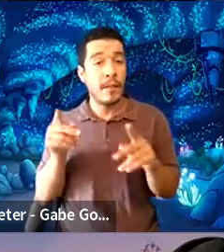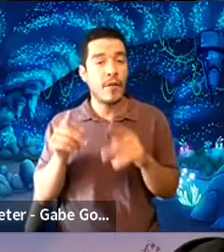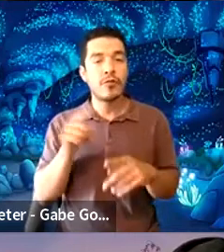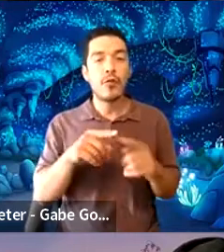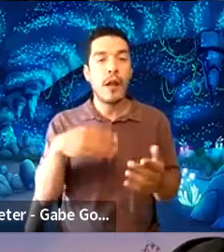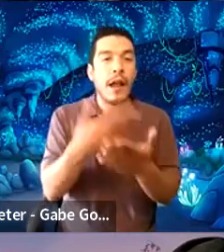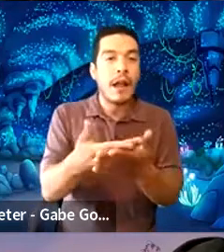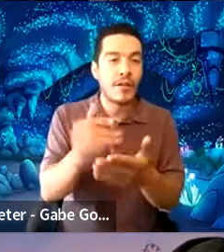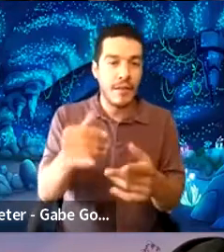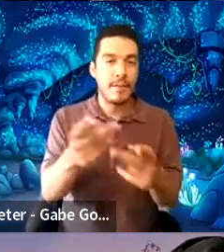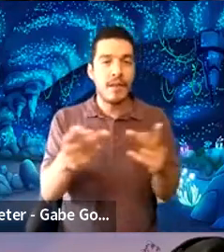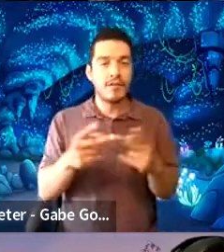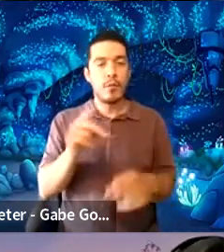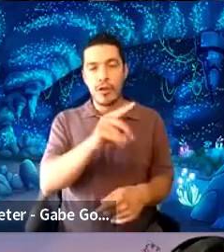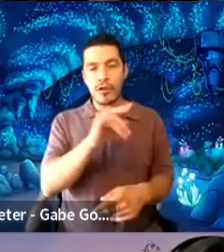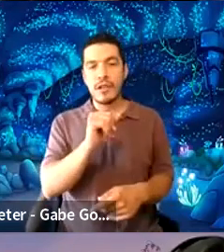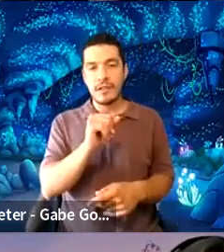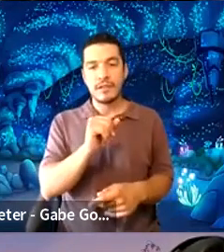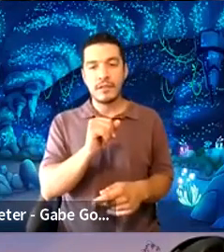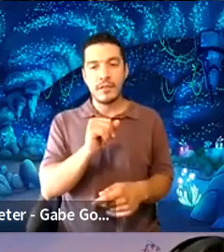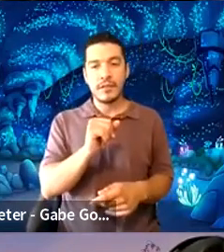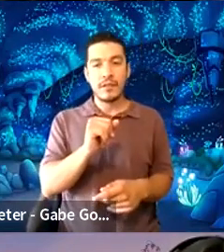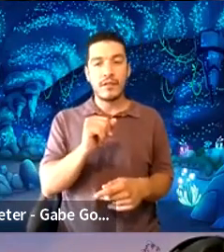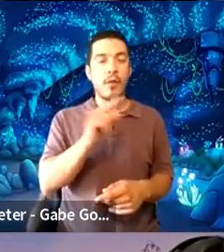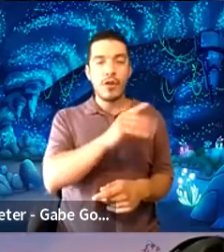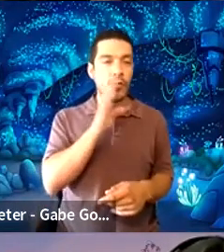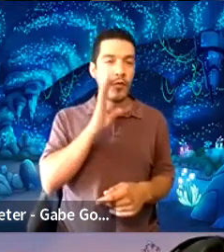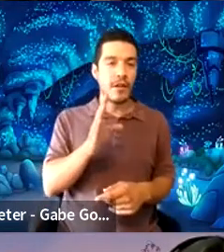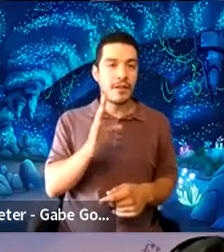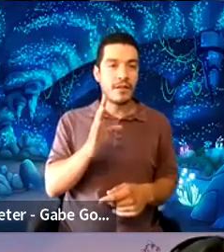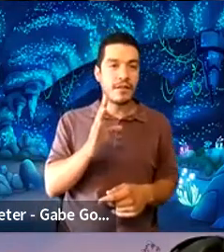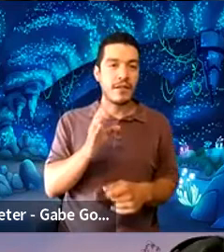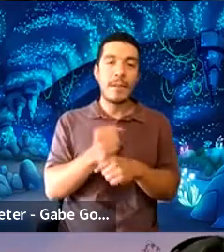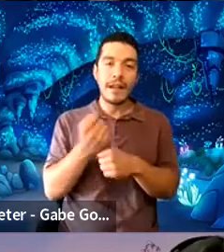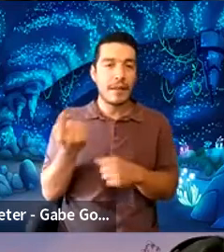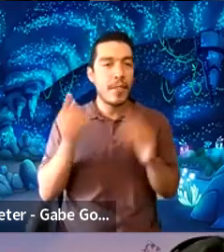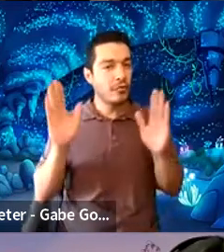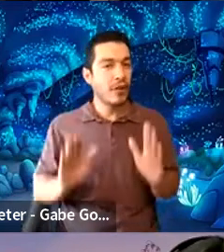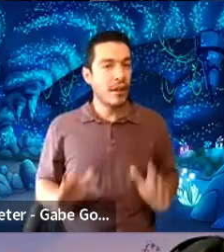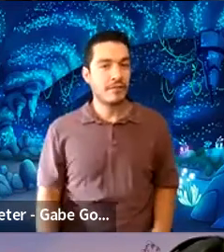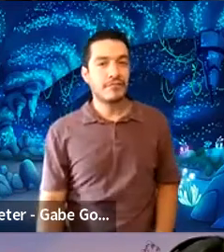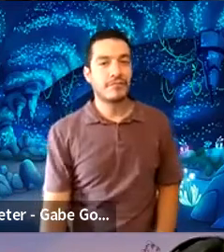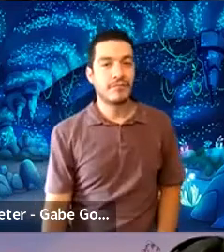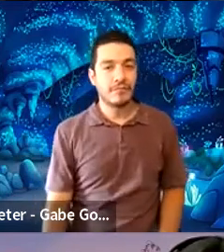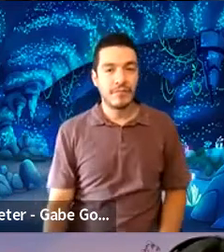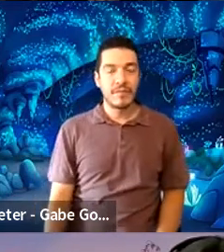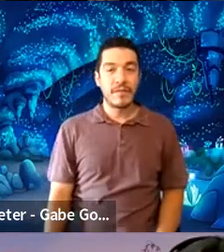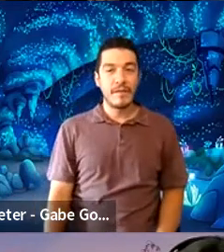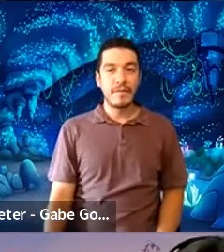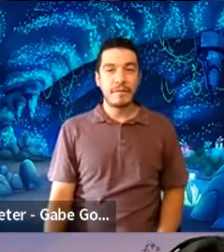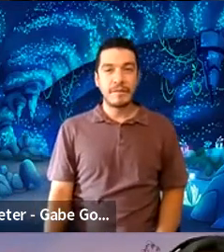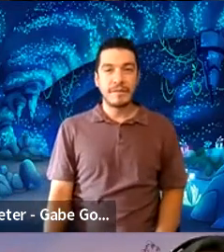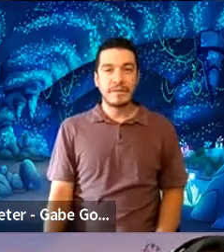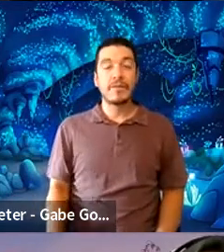get to the place where she is going to innovate and she is going to make something great. So I want to